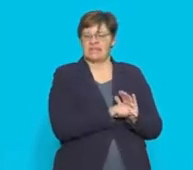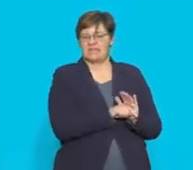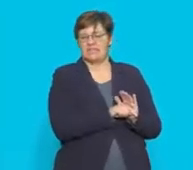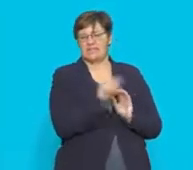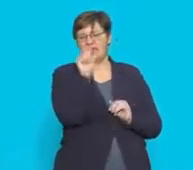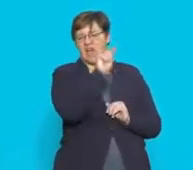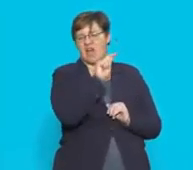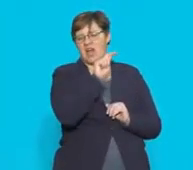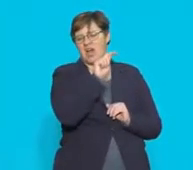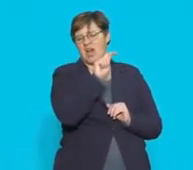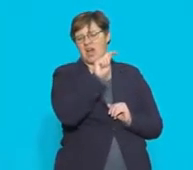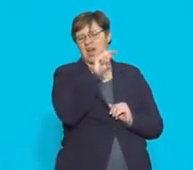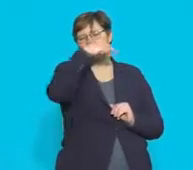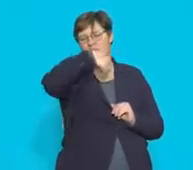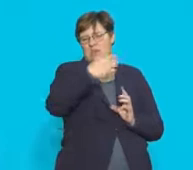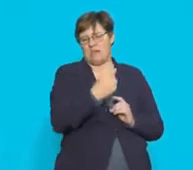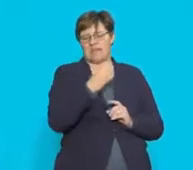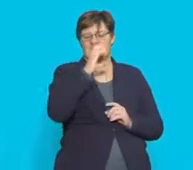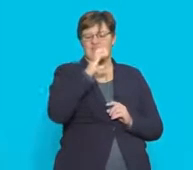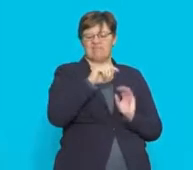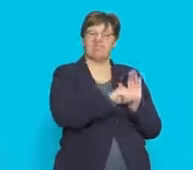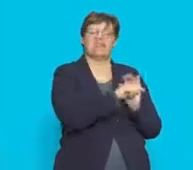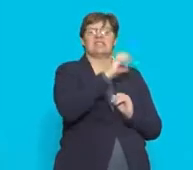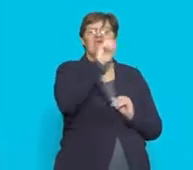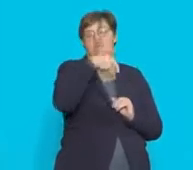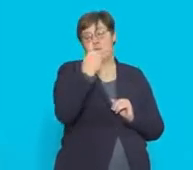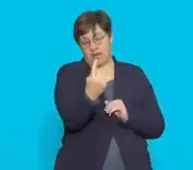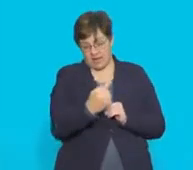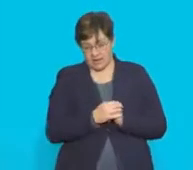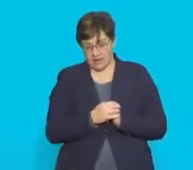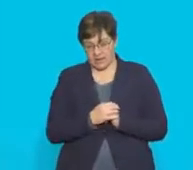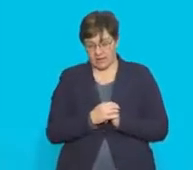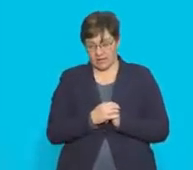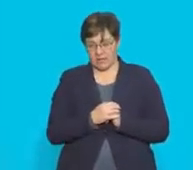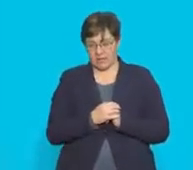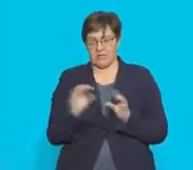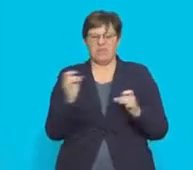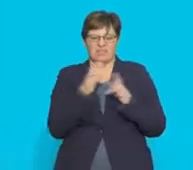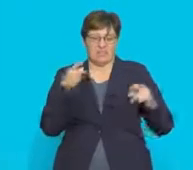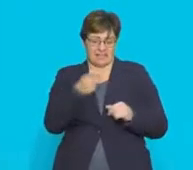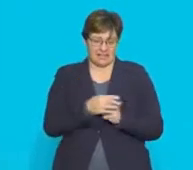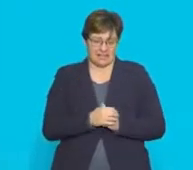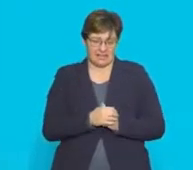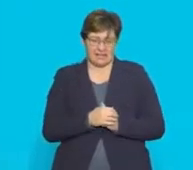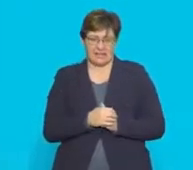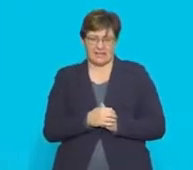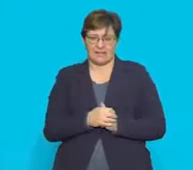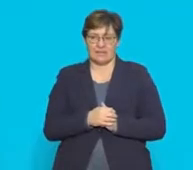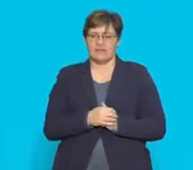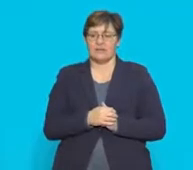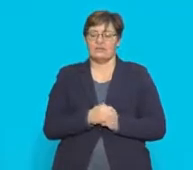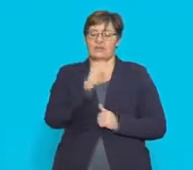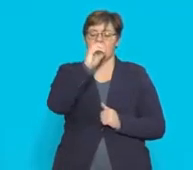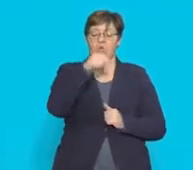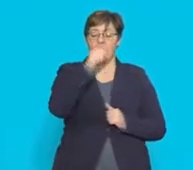rational number, so negative 0.1, let's say that, right? That's where I'm going to start. And then I'm going to take